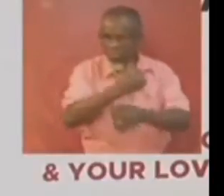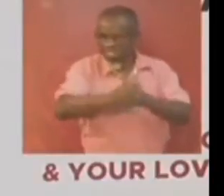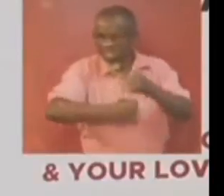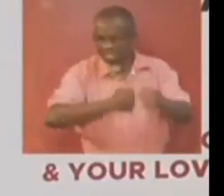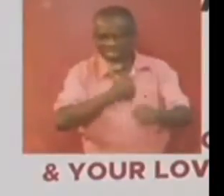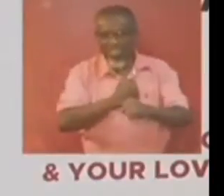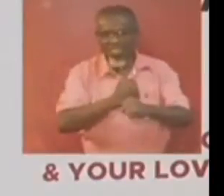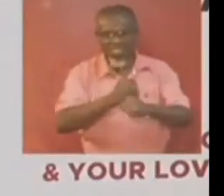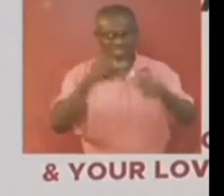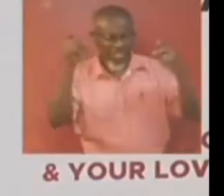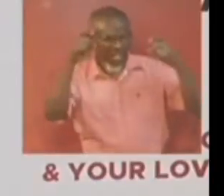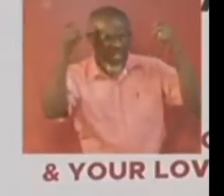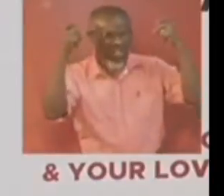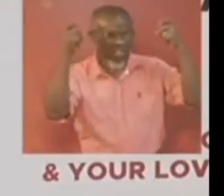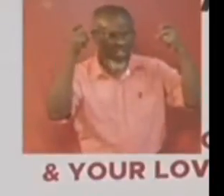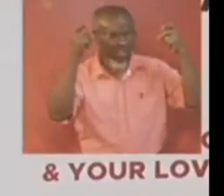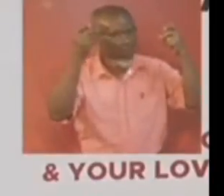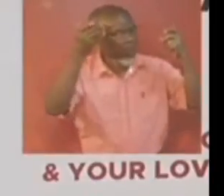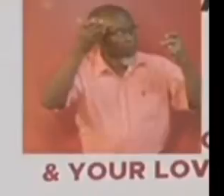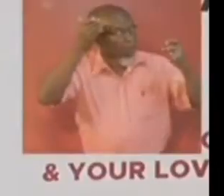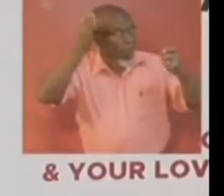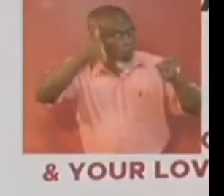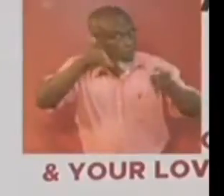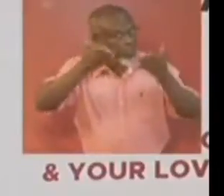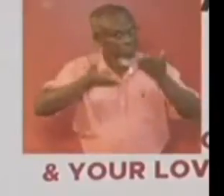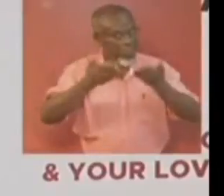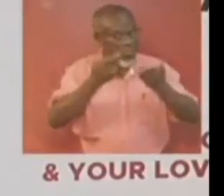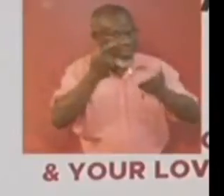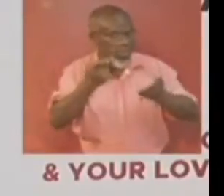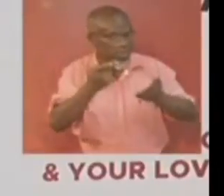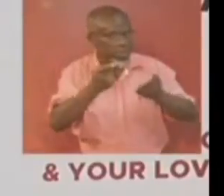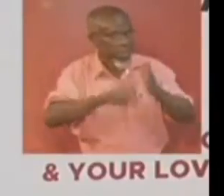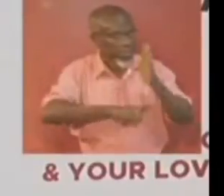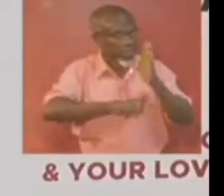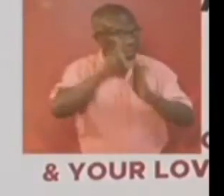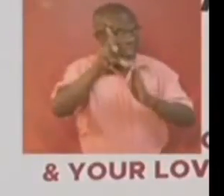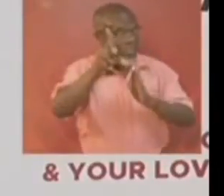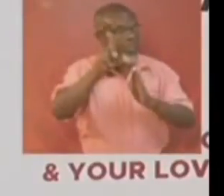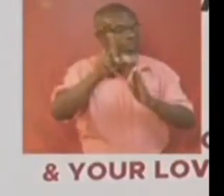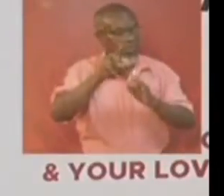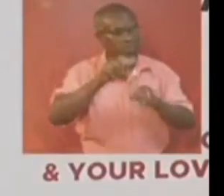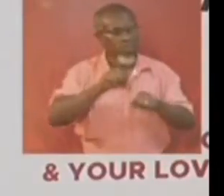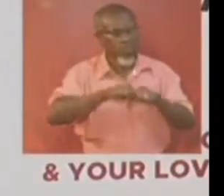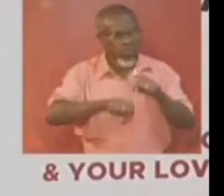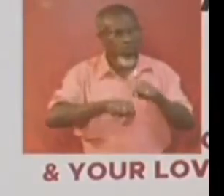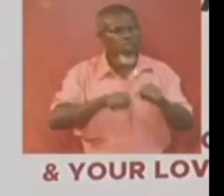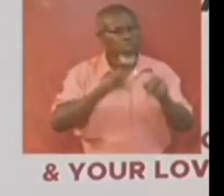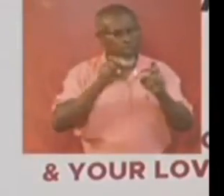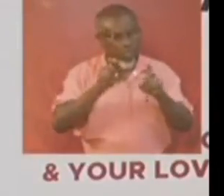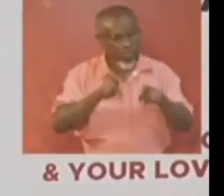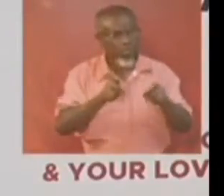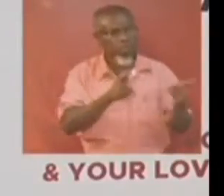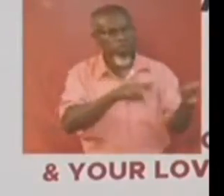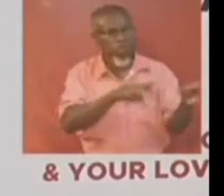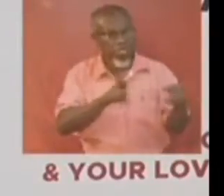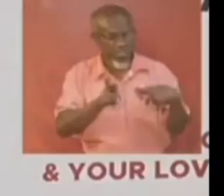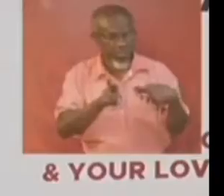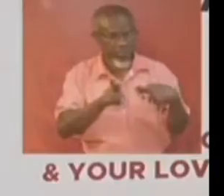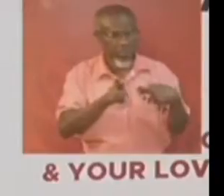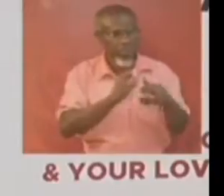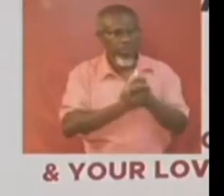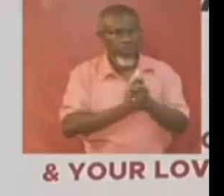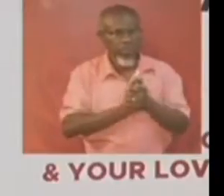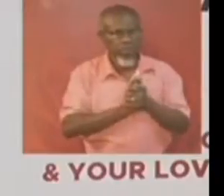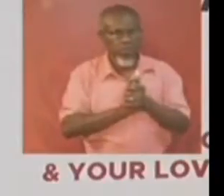is the capacity for persons who may require medical care that is not considered severe or critical,